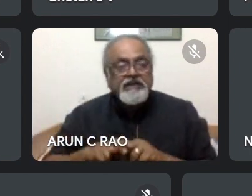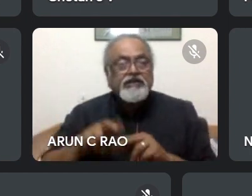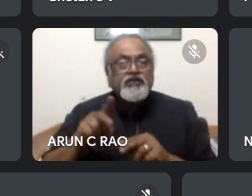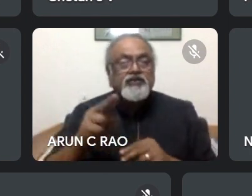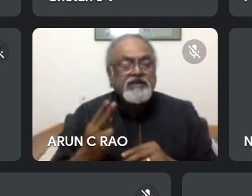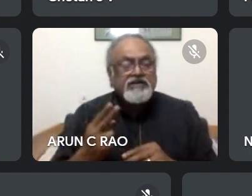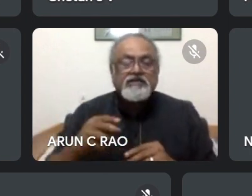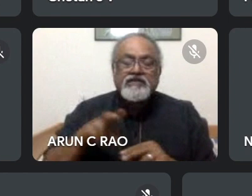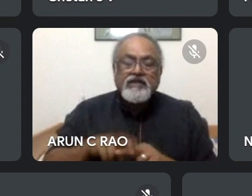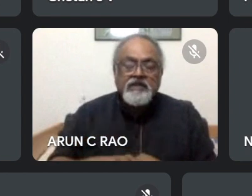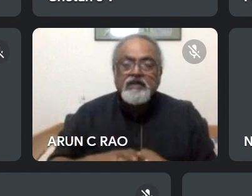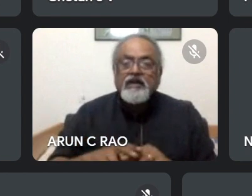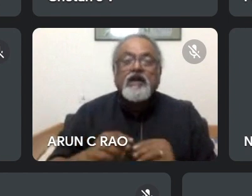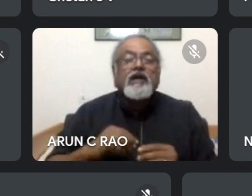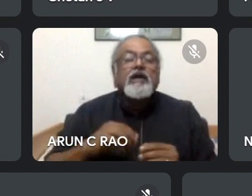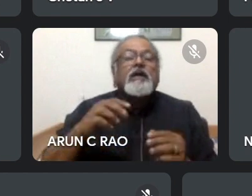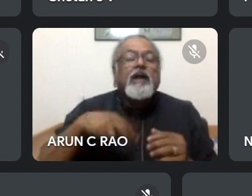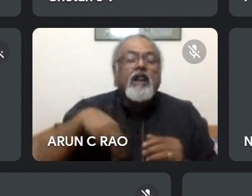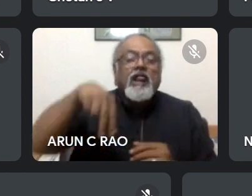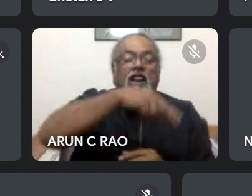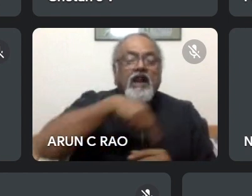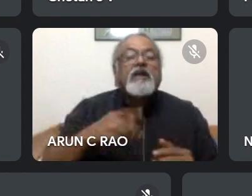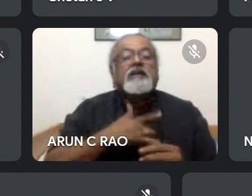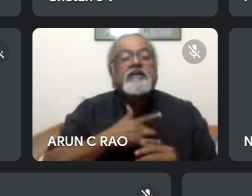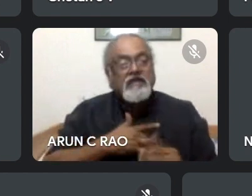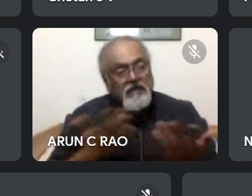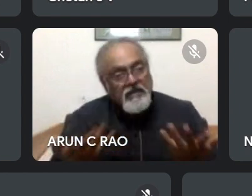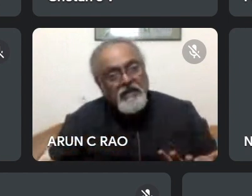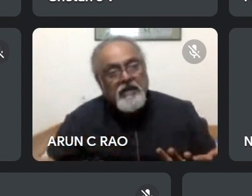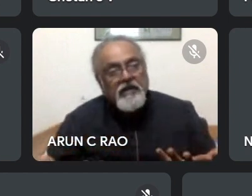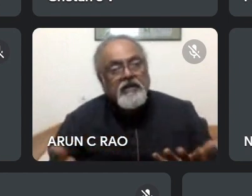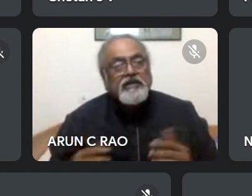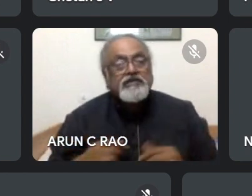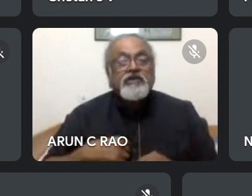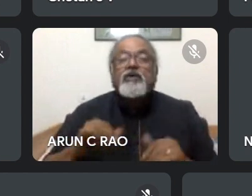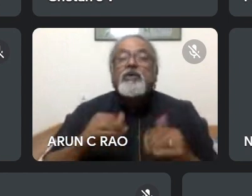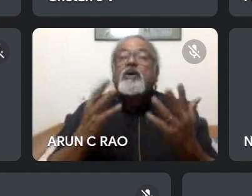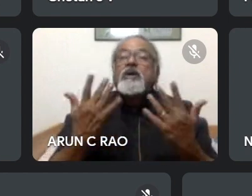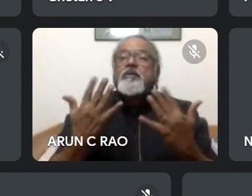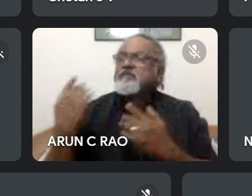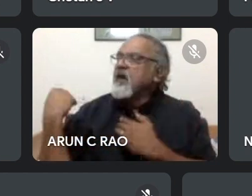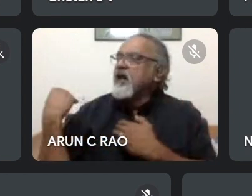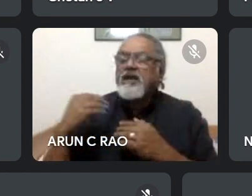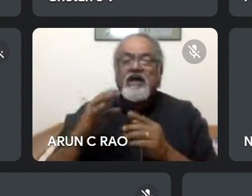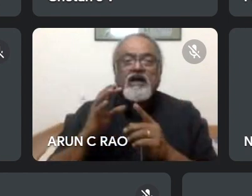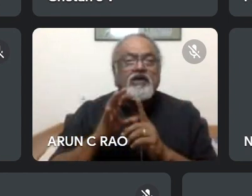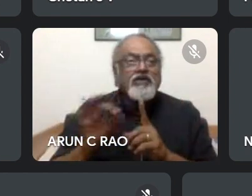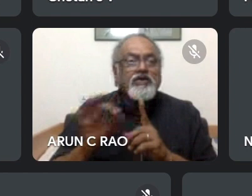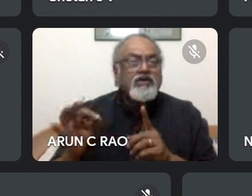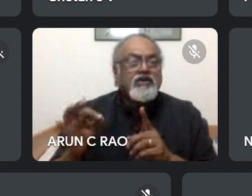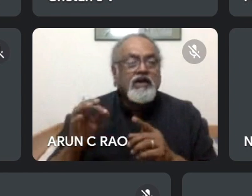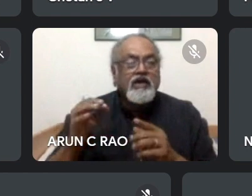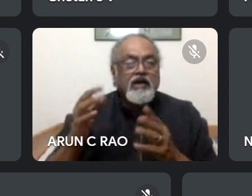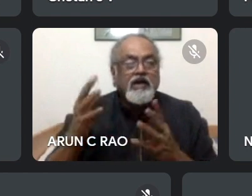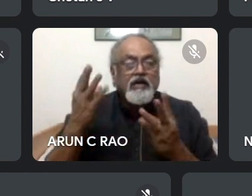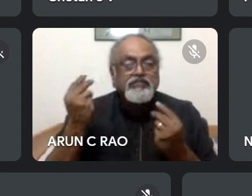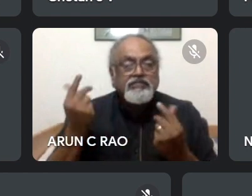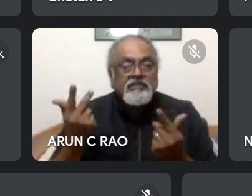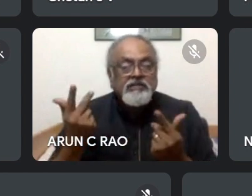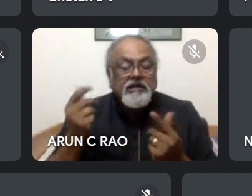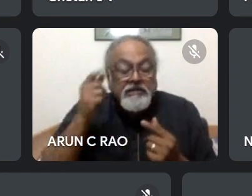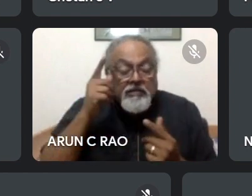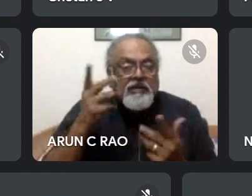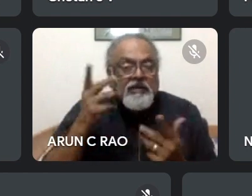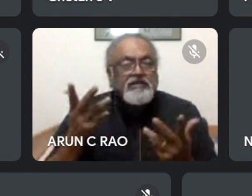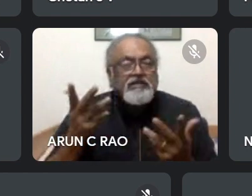ago. And that's when I decided, okay, let me just get it tested. I got it tested, and it is what it is. I mean,